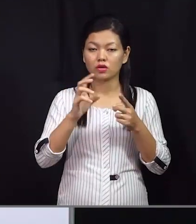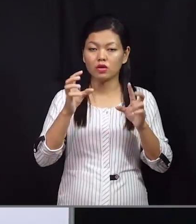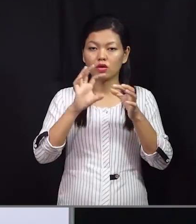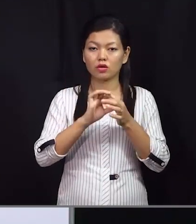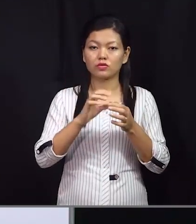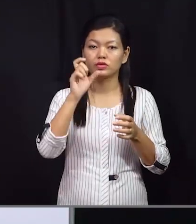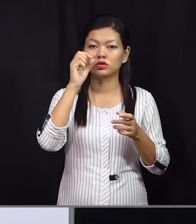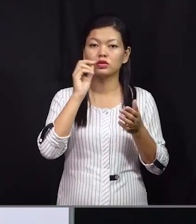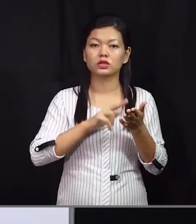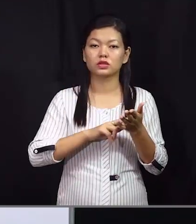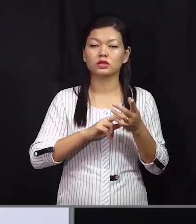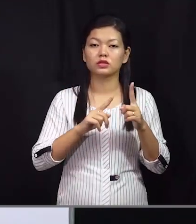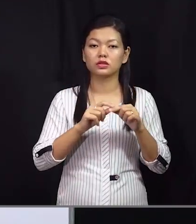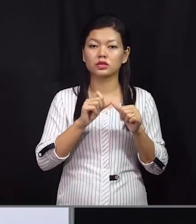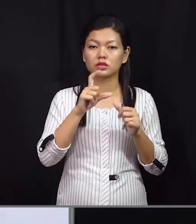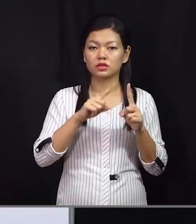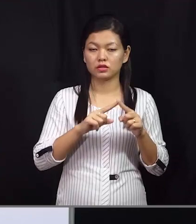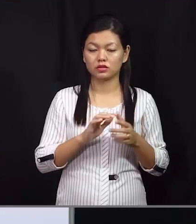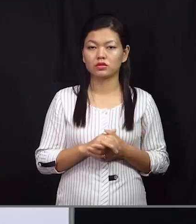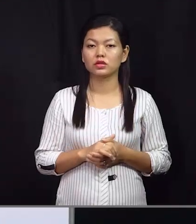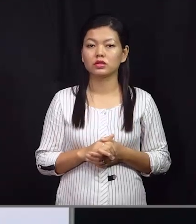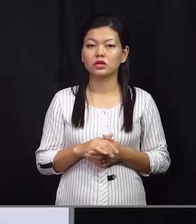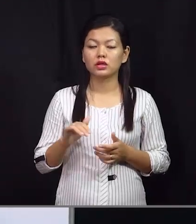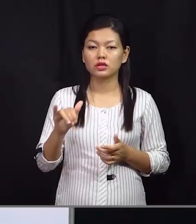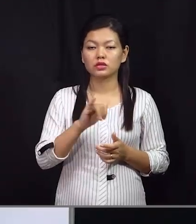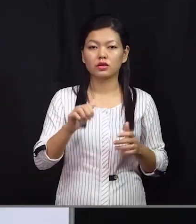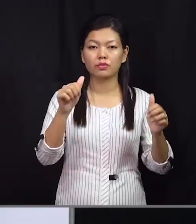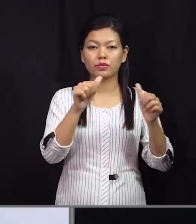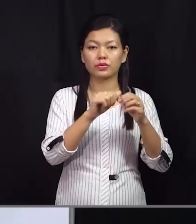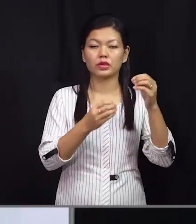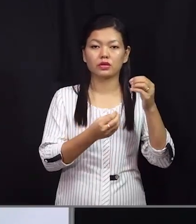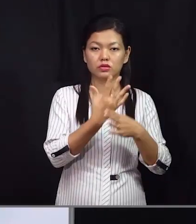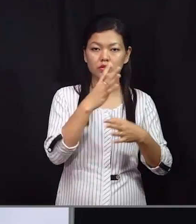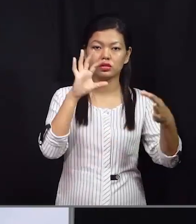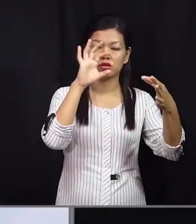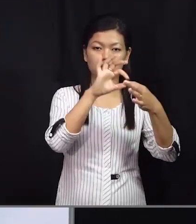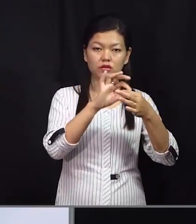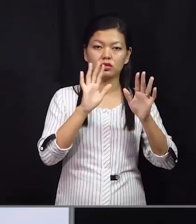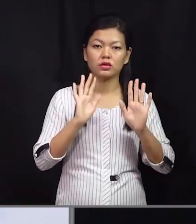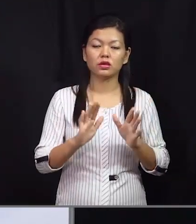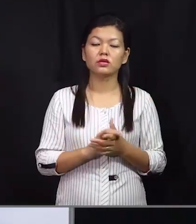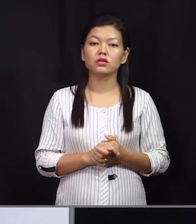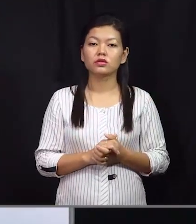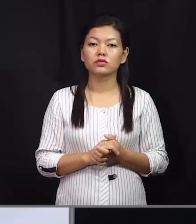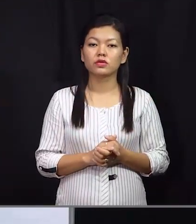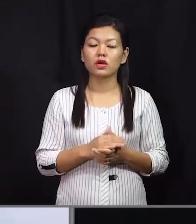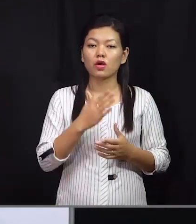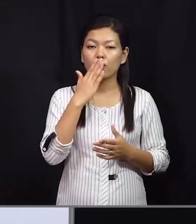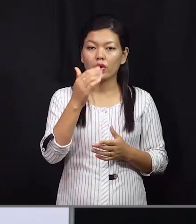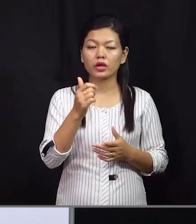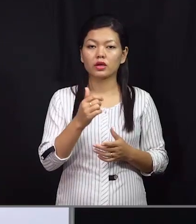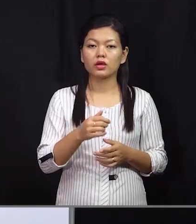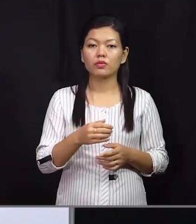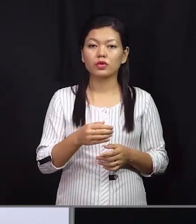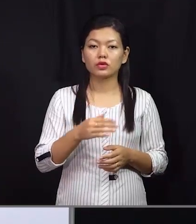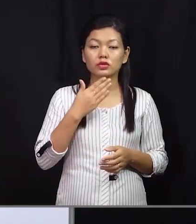also this professional association frames certain code of conduct in order to monitor its employee or in